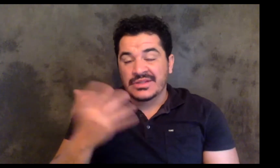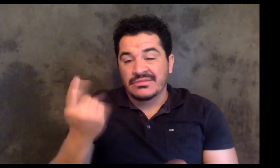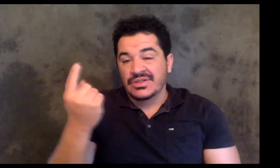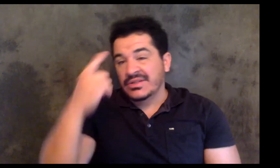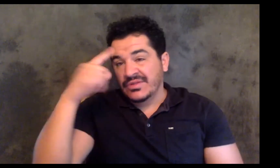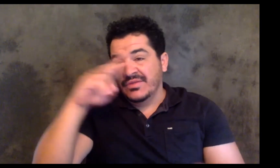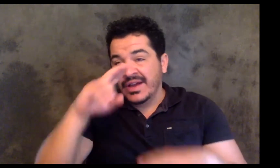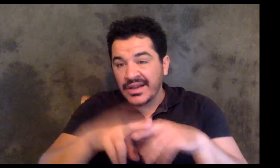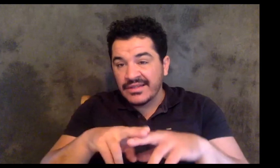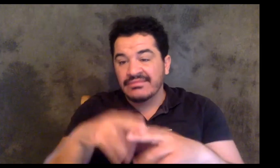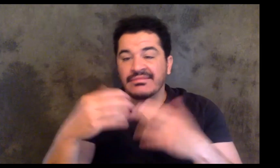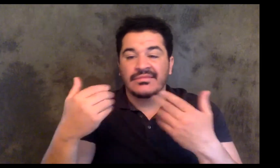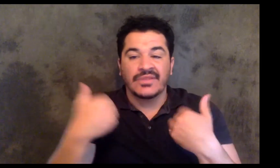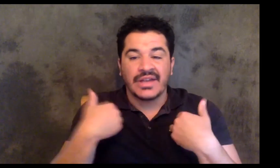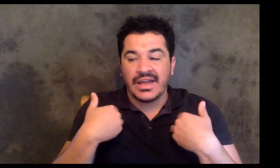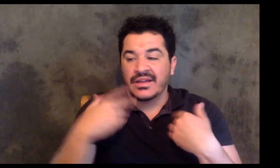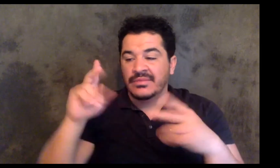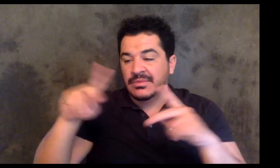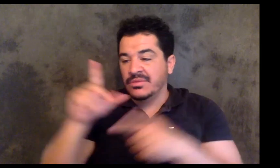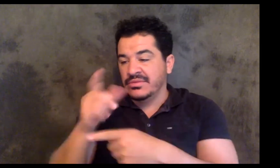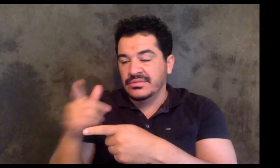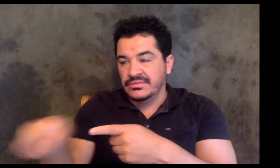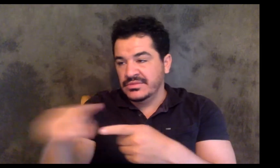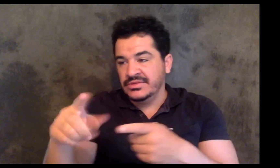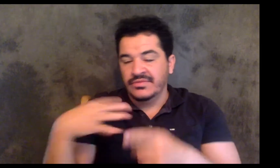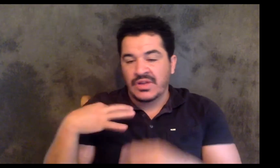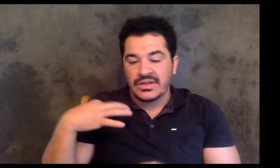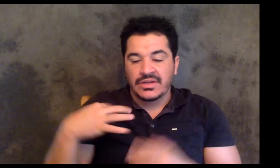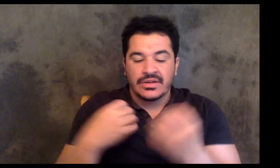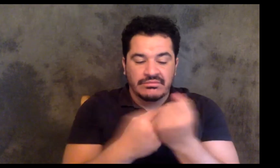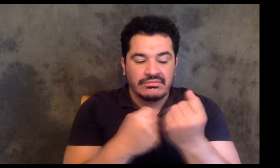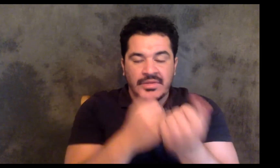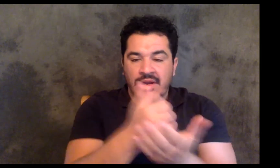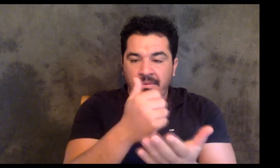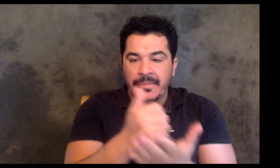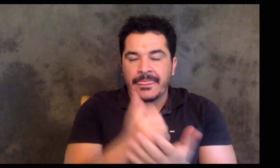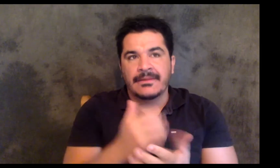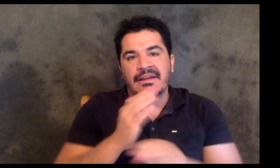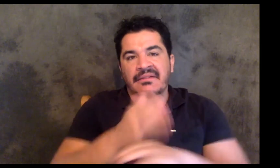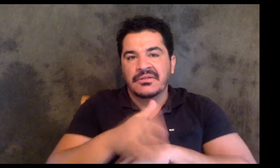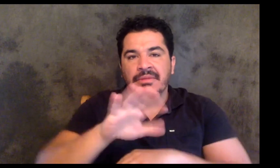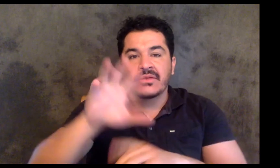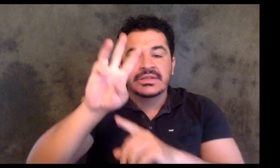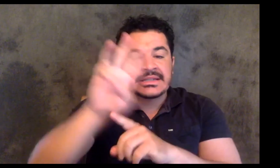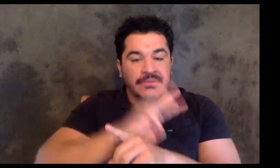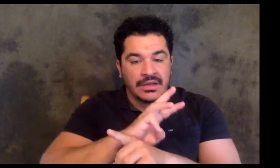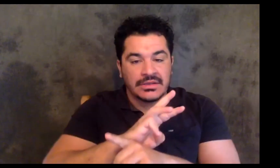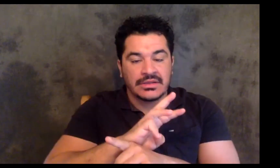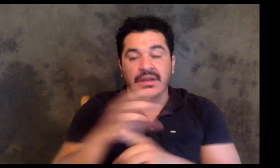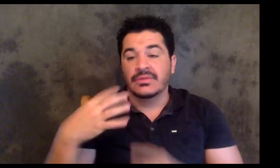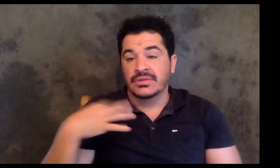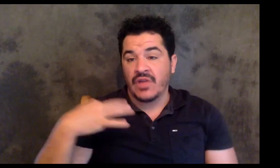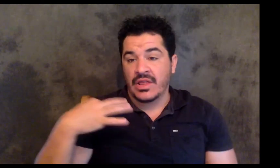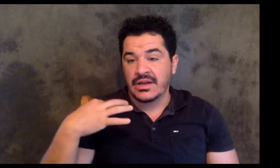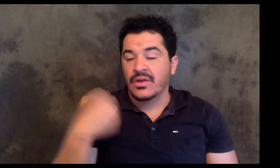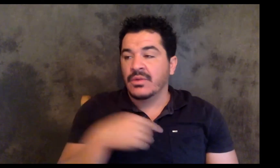us. And relatively quickly, after about 6 months or so of programming, again, it was voluntary, we started to understand that the young